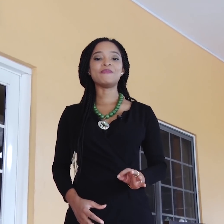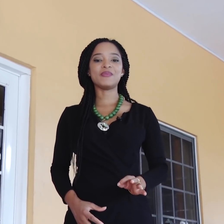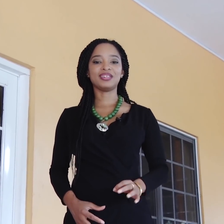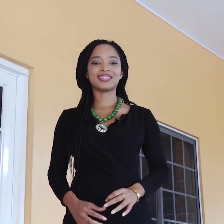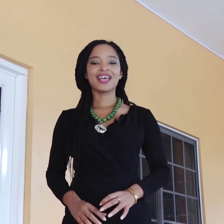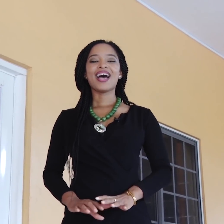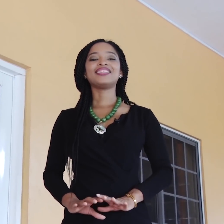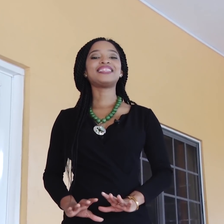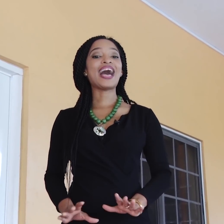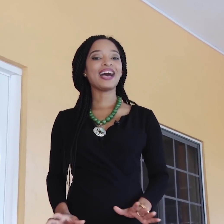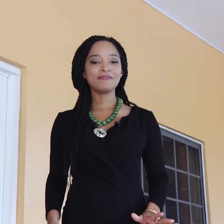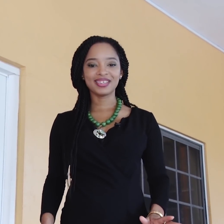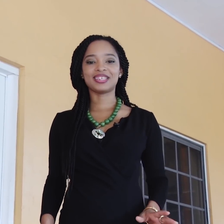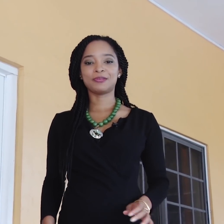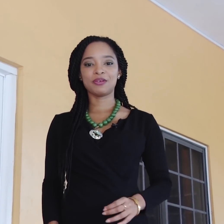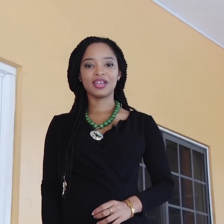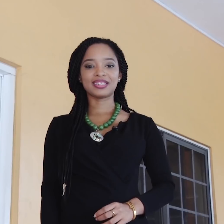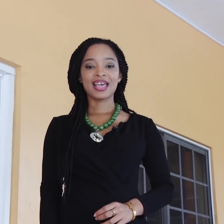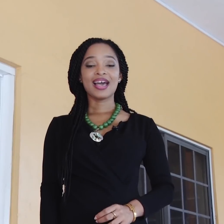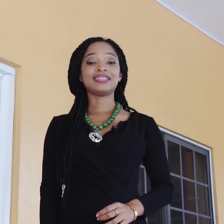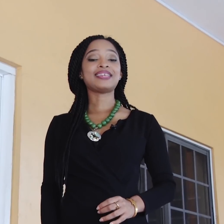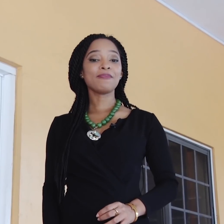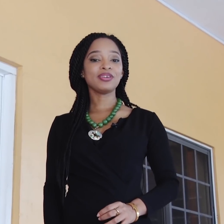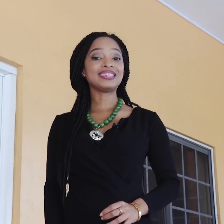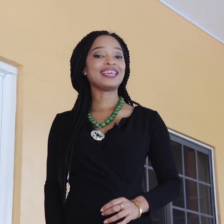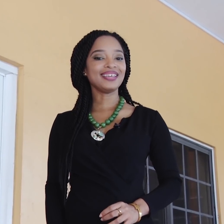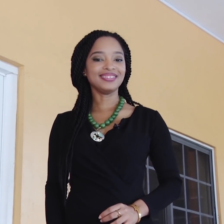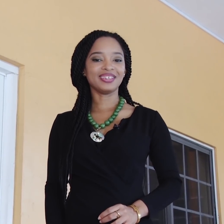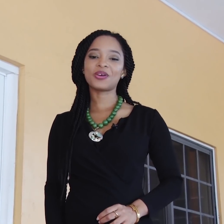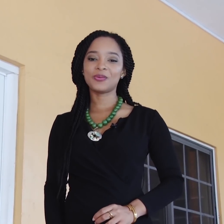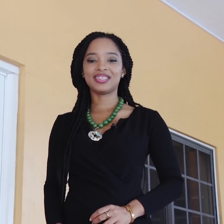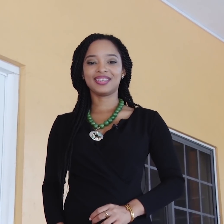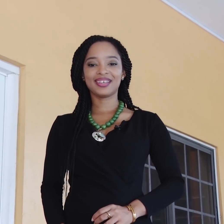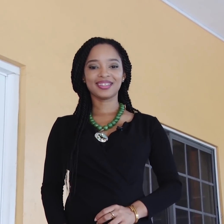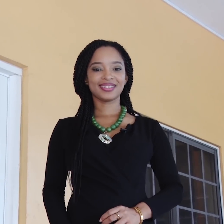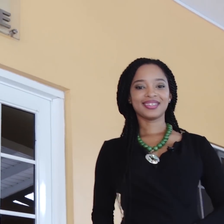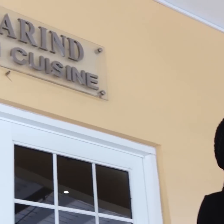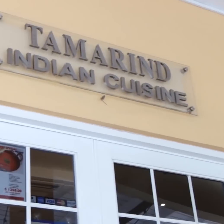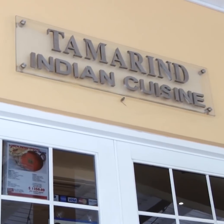prepared meals, a timeless experience at Tamarind Indian Cuisine.